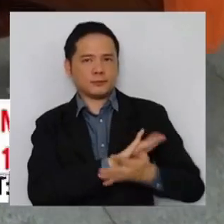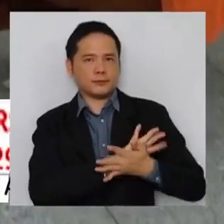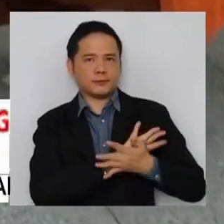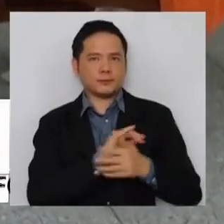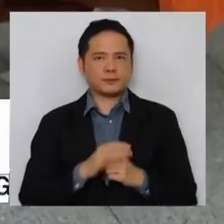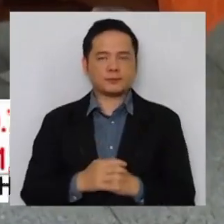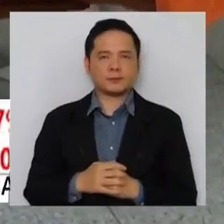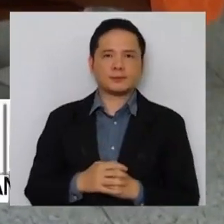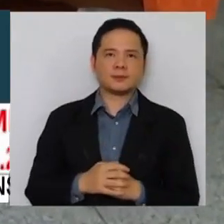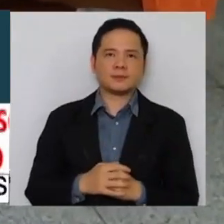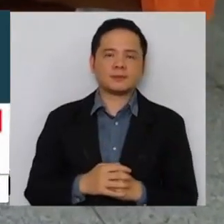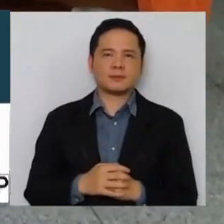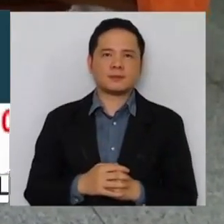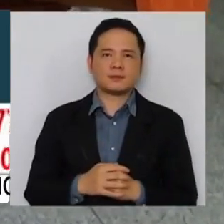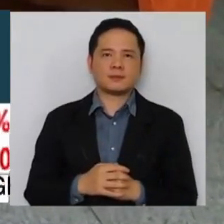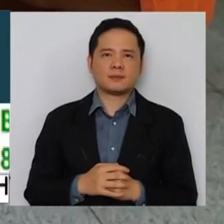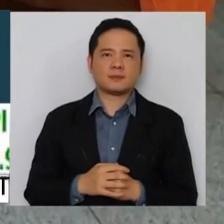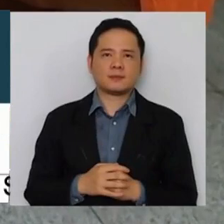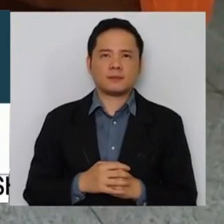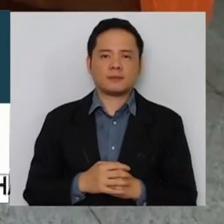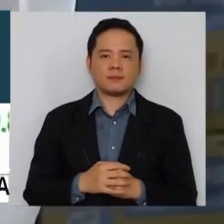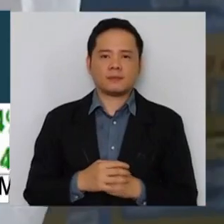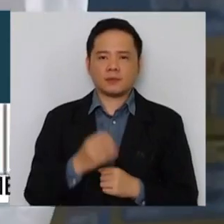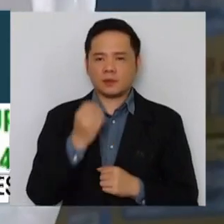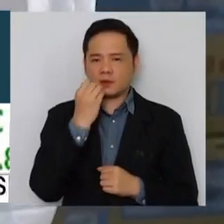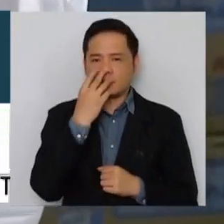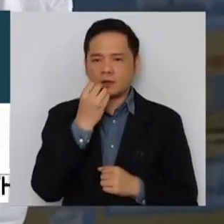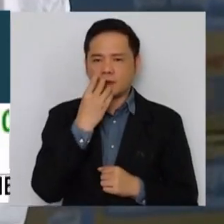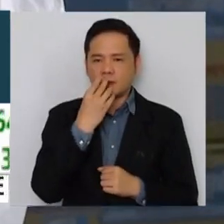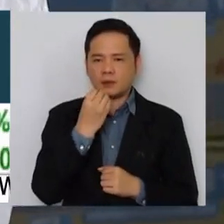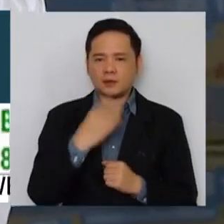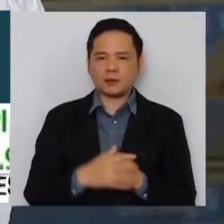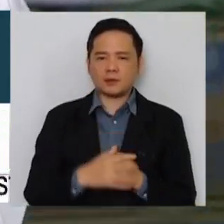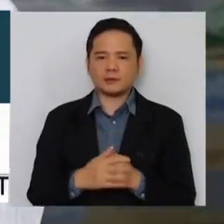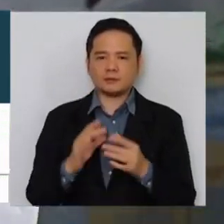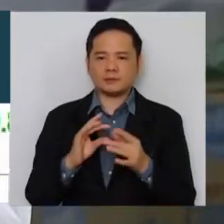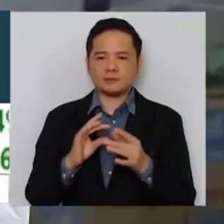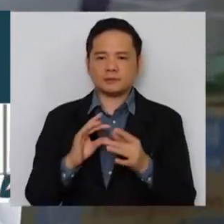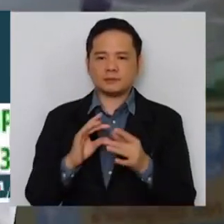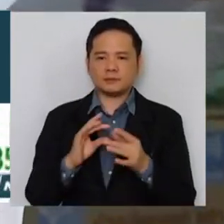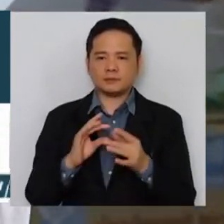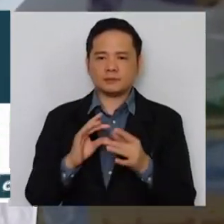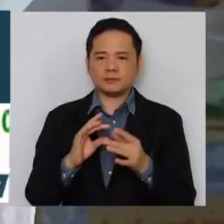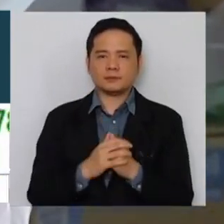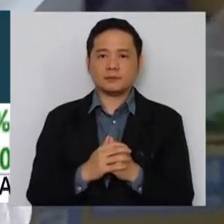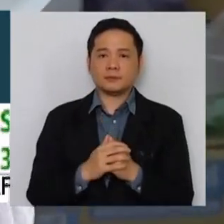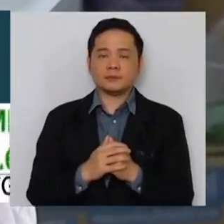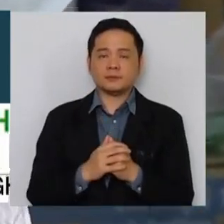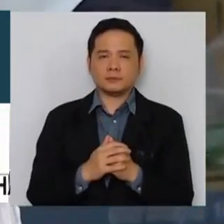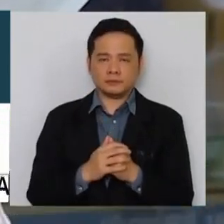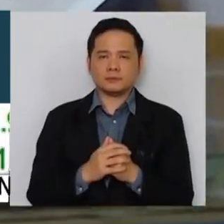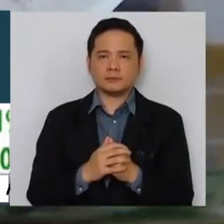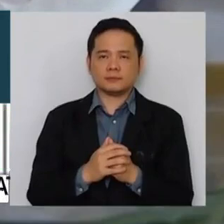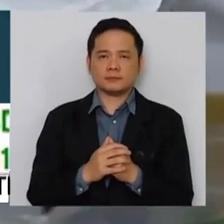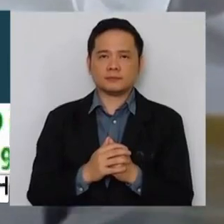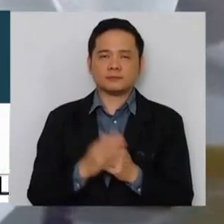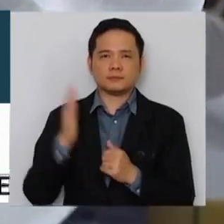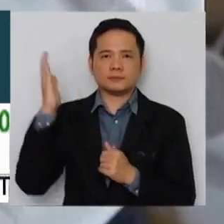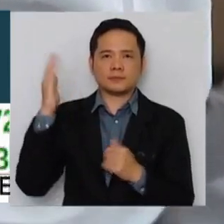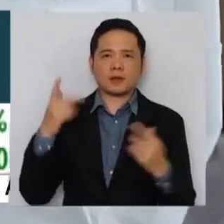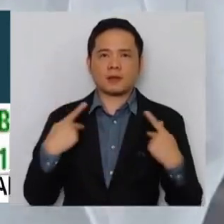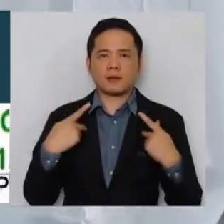Monk Frongpong Kaino works tirelessly to provide free COVID-19 tests for vulnerable people in high-risk